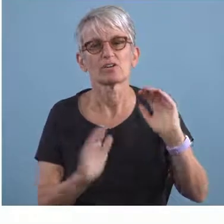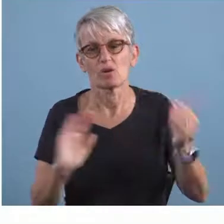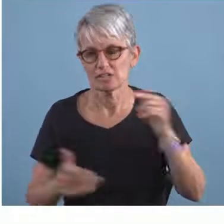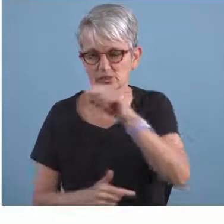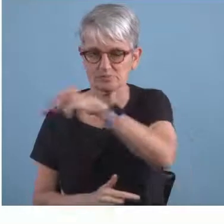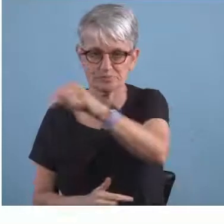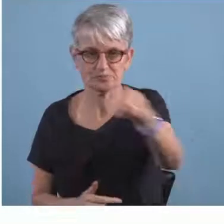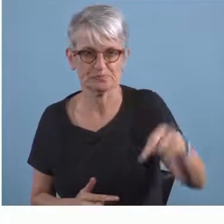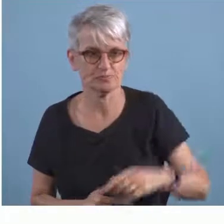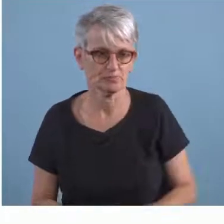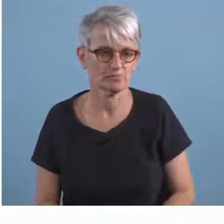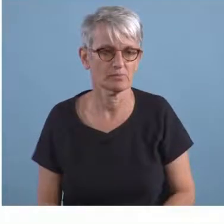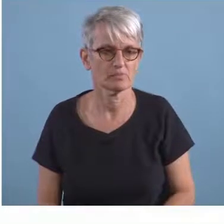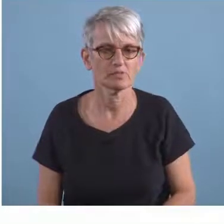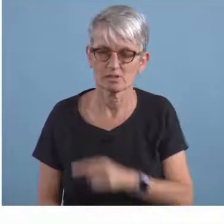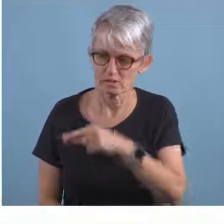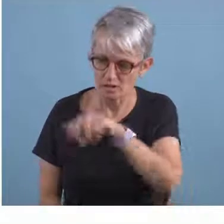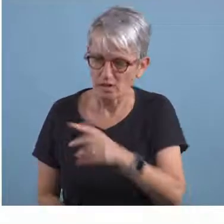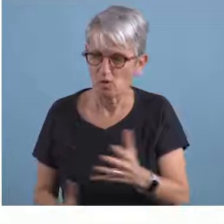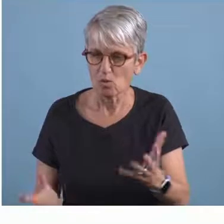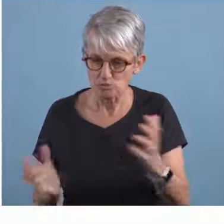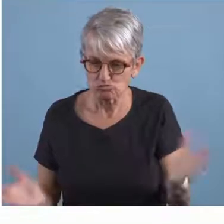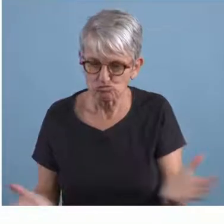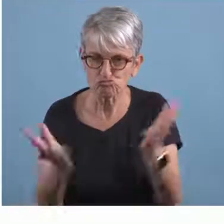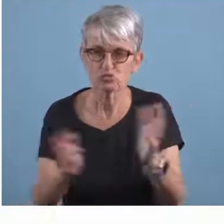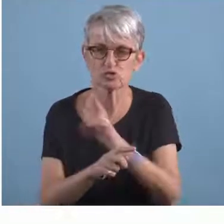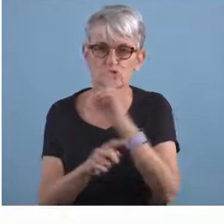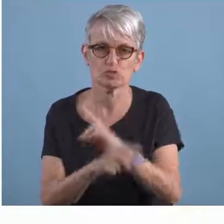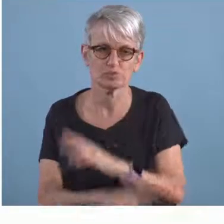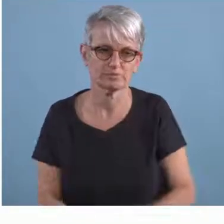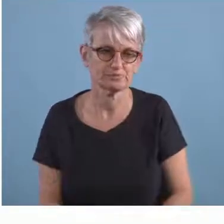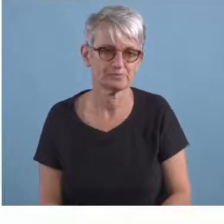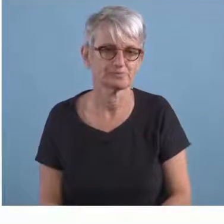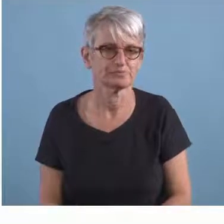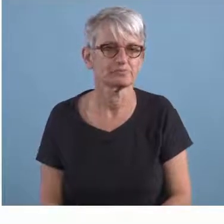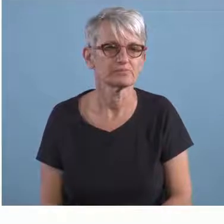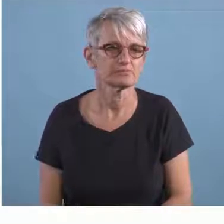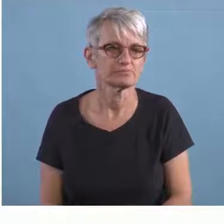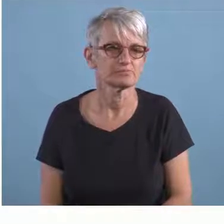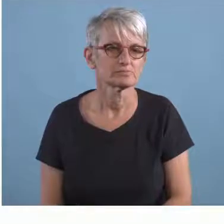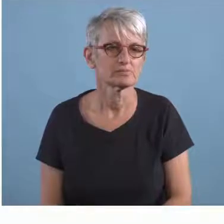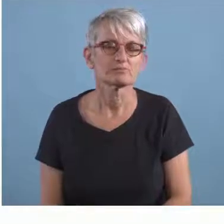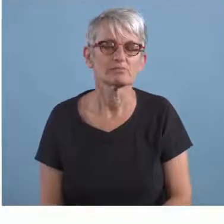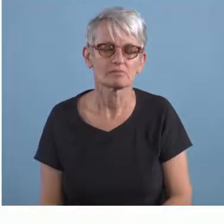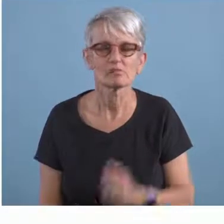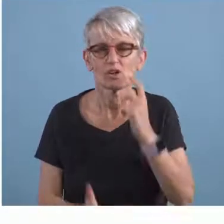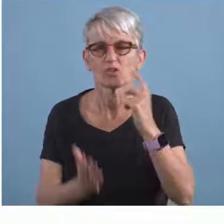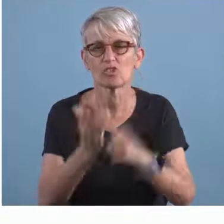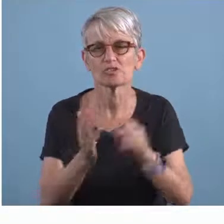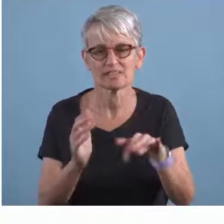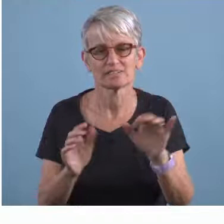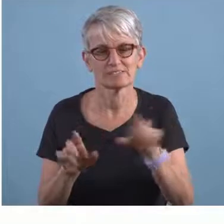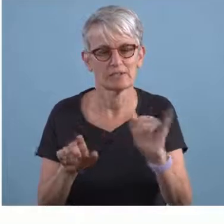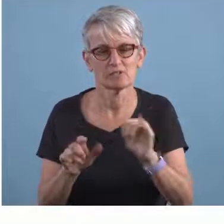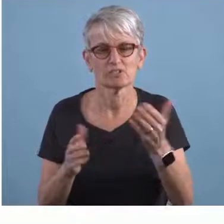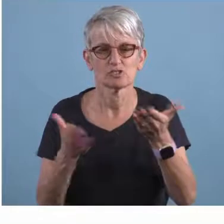in promoting telepractice or those who are receiving telepractice. And that's what we see with the service coordinators in